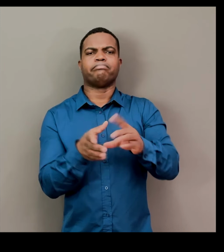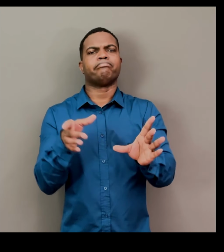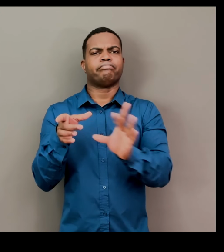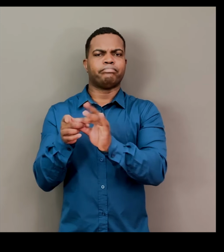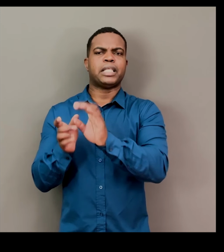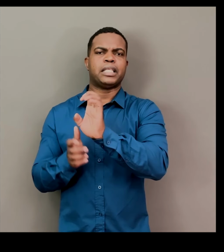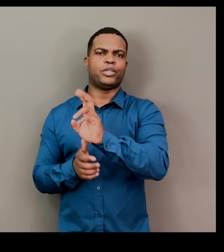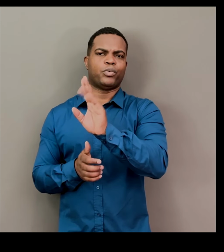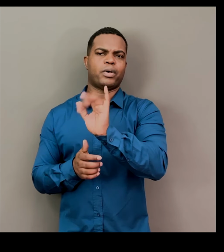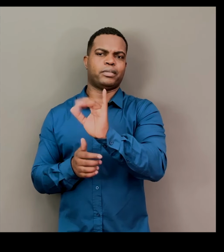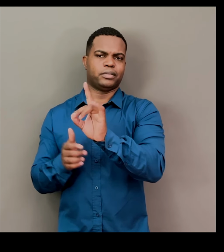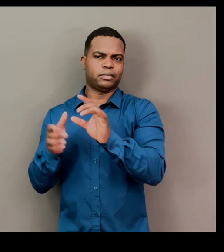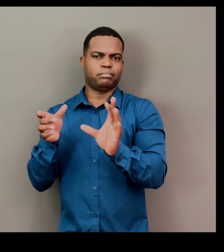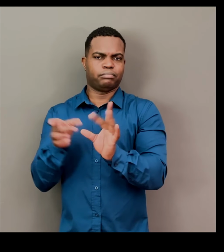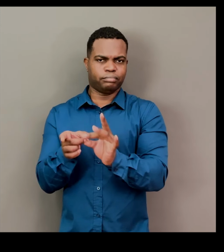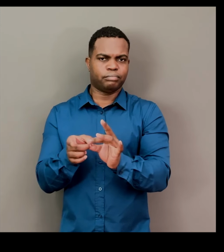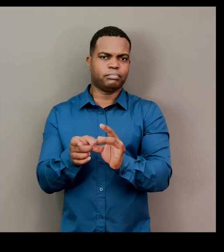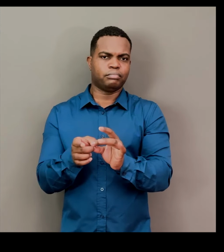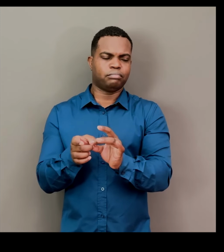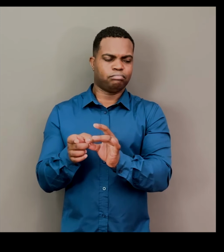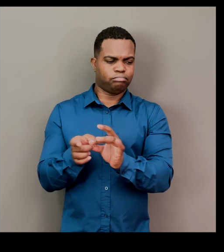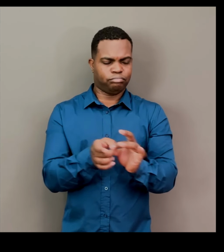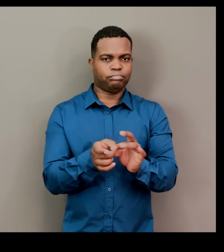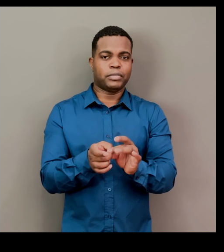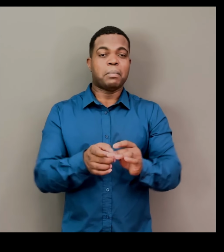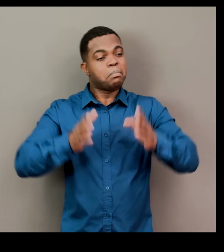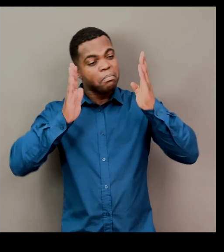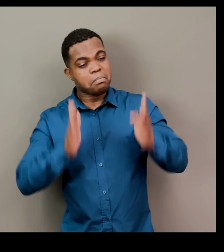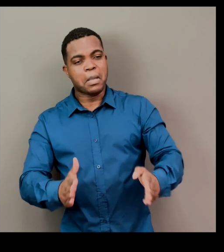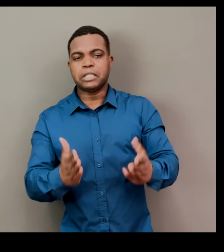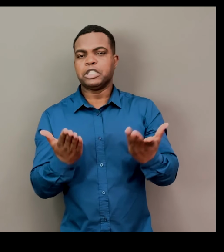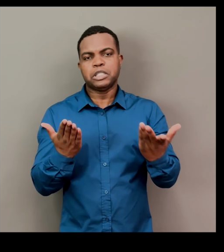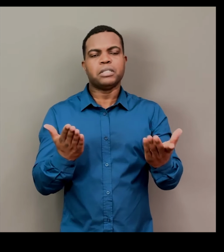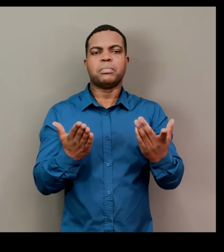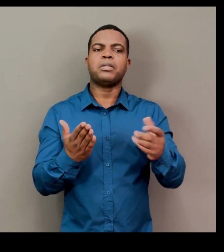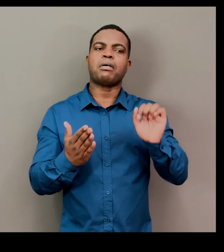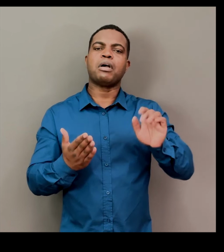of notified electronic identification became mandatory in